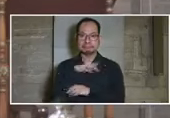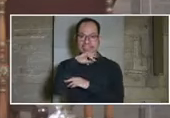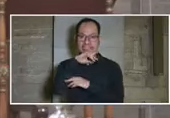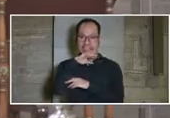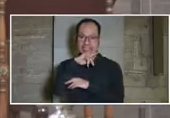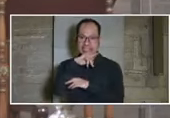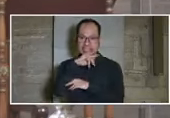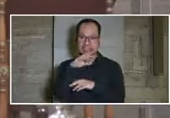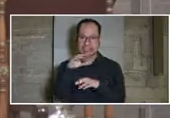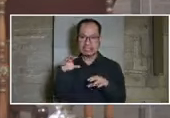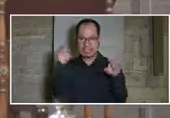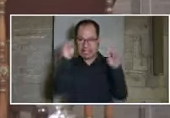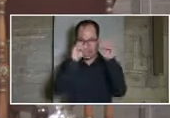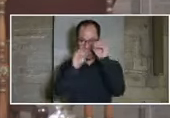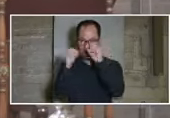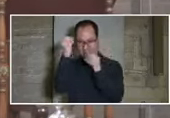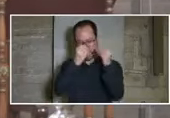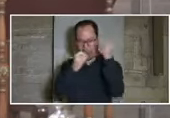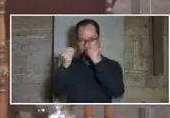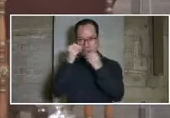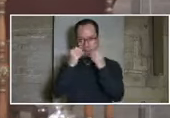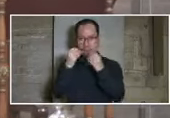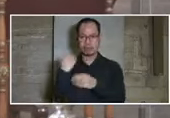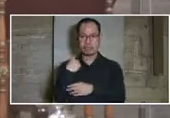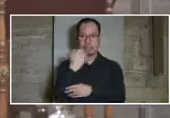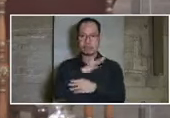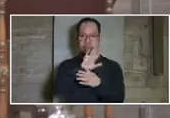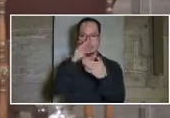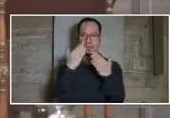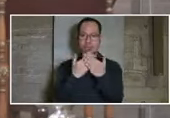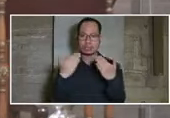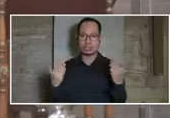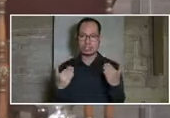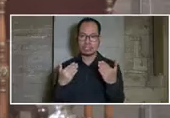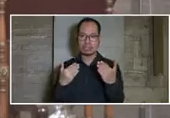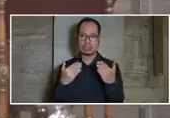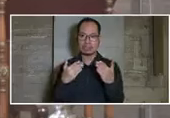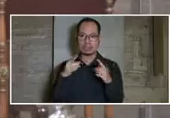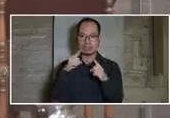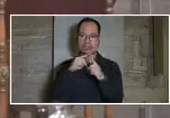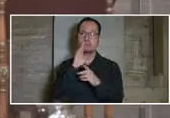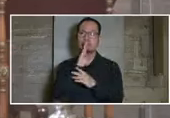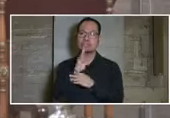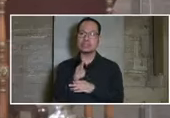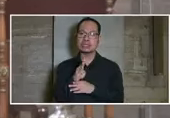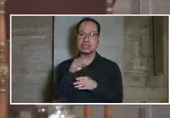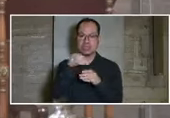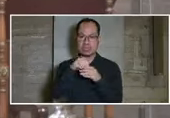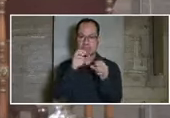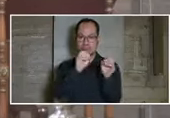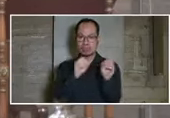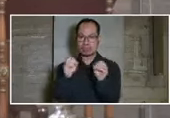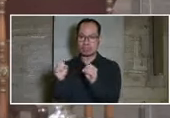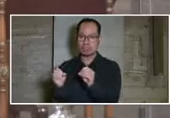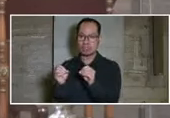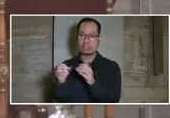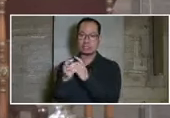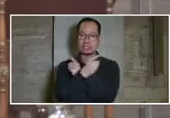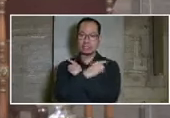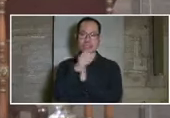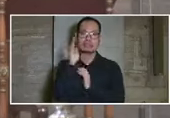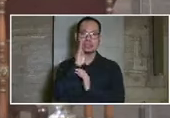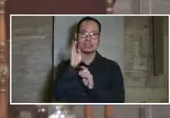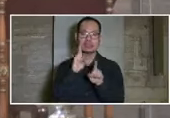no? We all want things to be in order. And my dear brothers